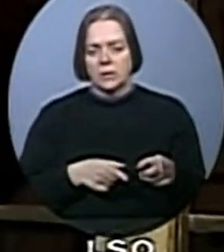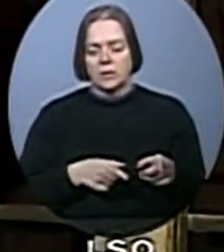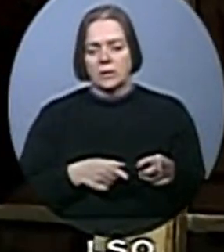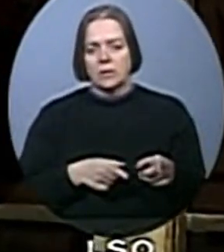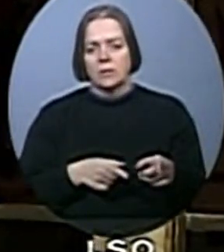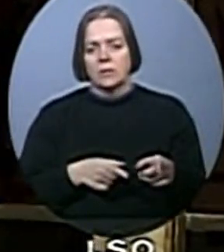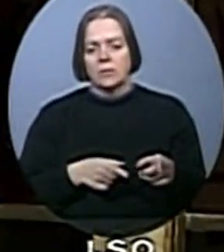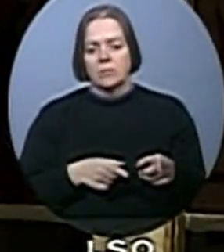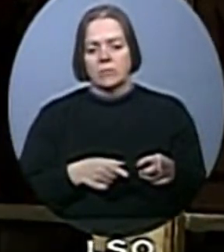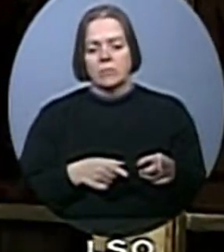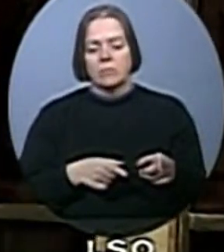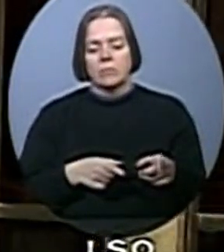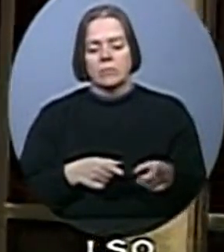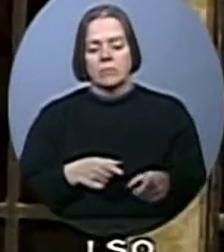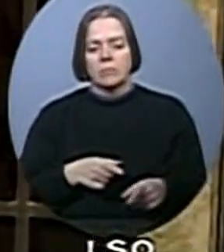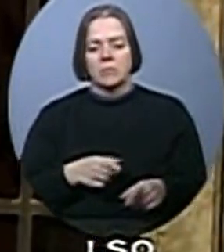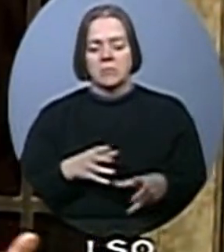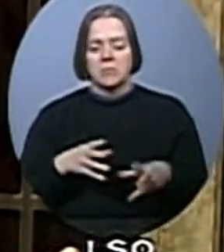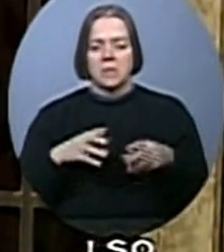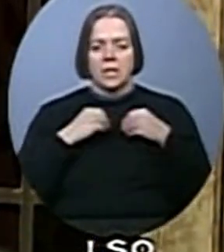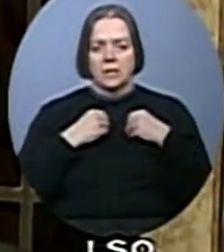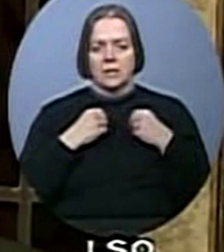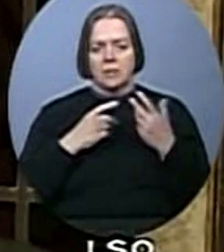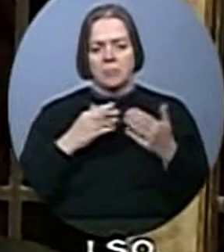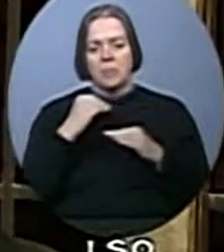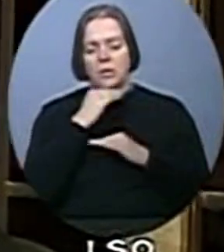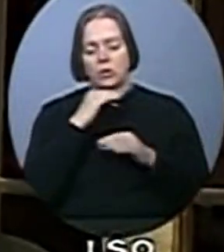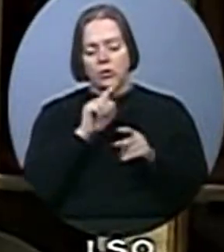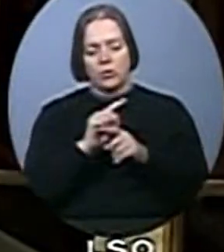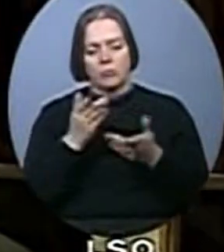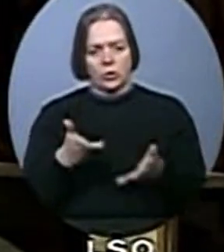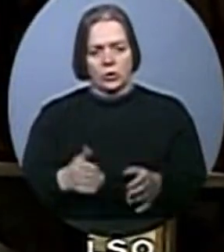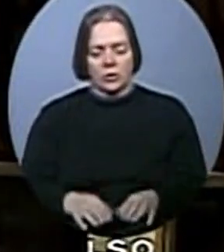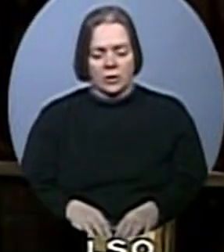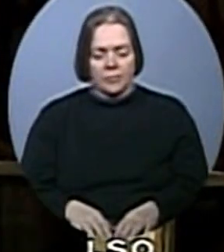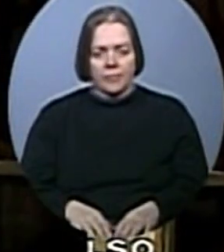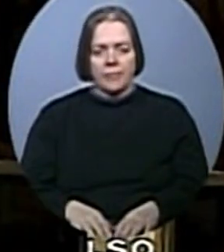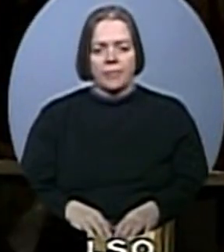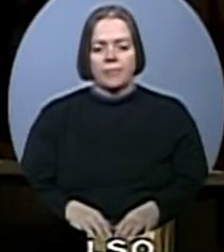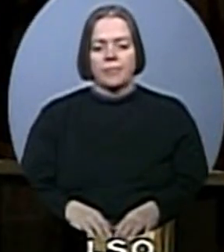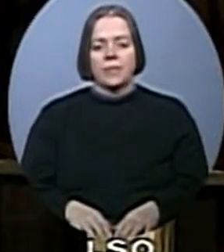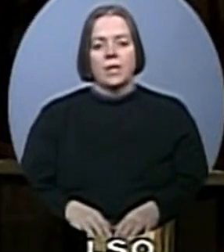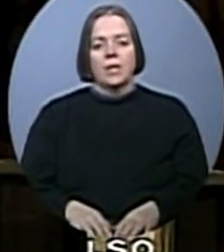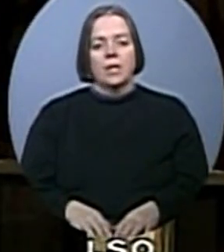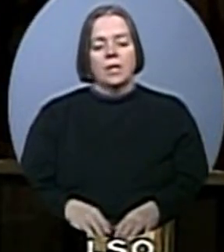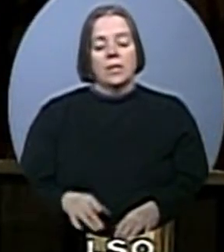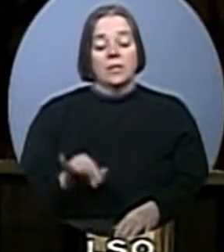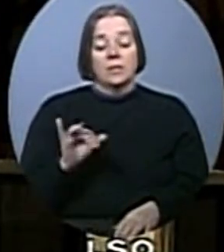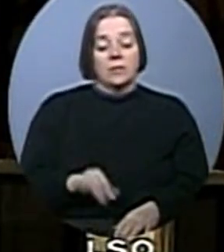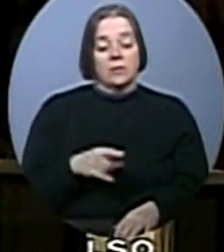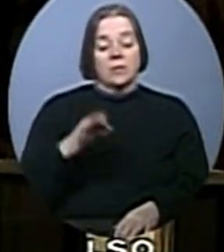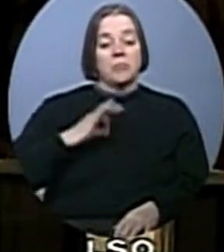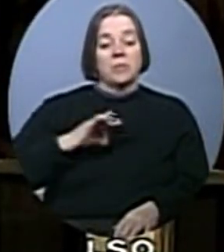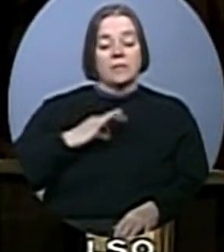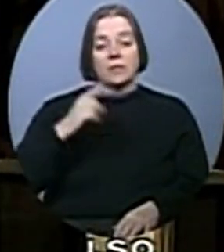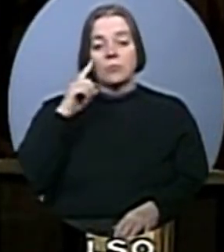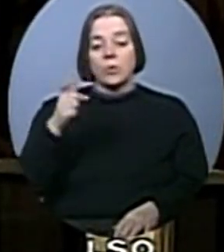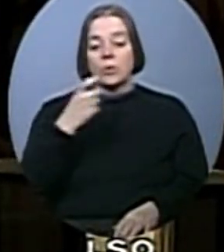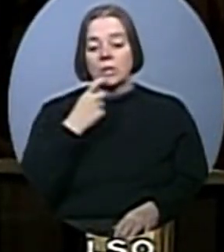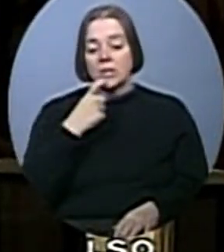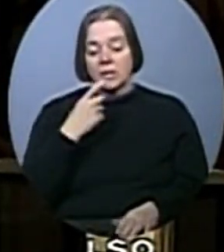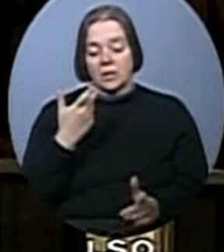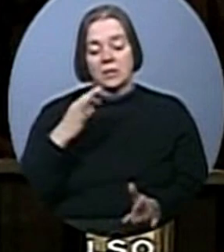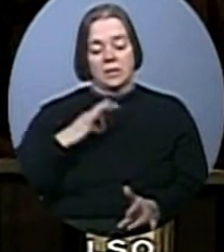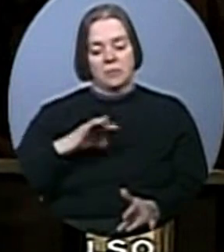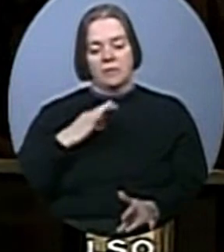any Canadian newsroom. So who would this benefit? Well, Conservative attack ads, certainly, and Fox News Media, definitely. Because thanks